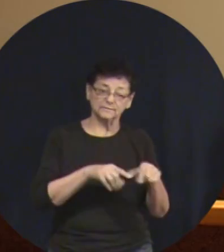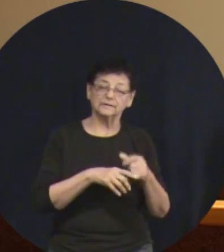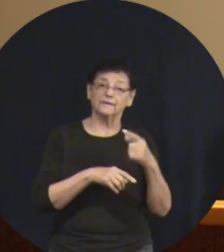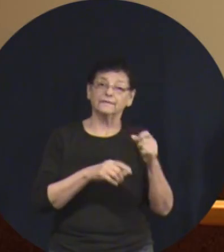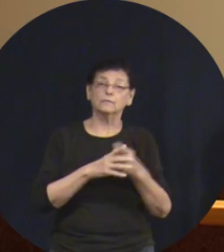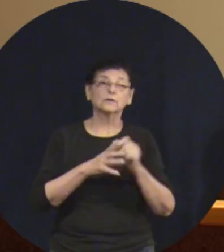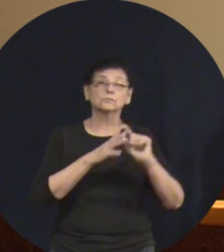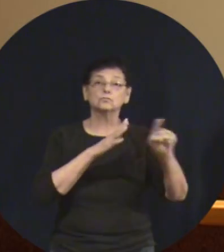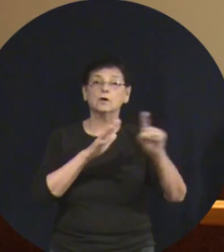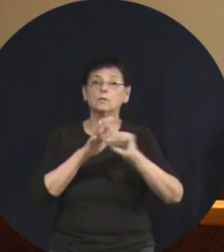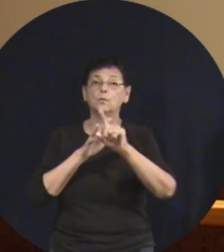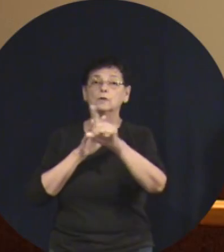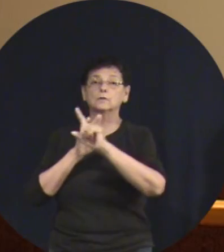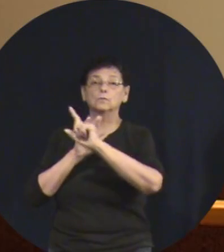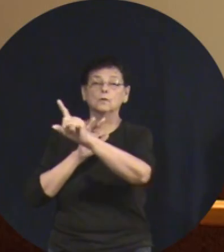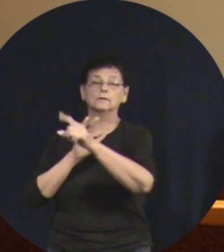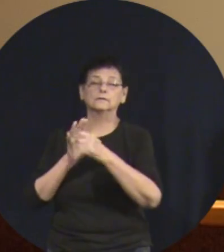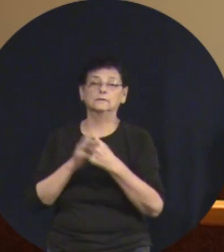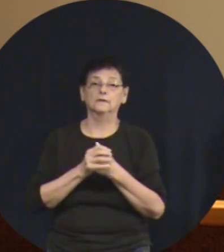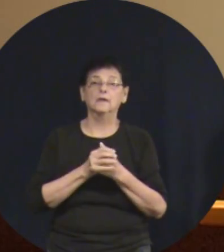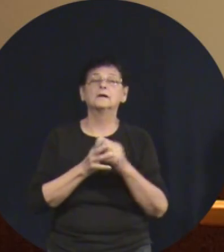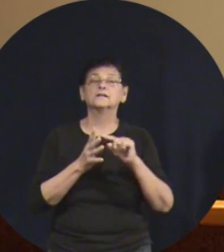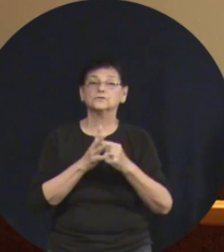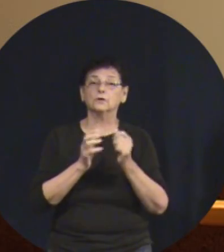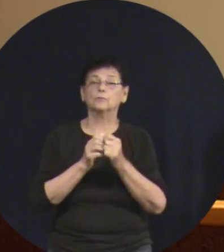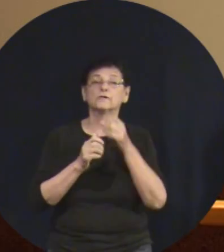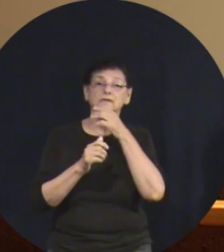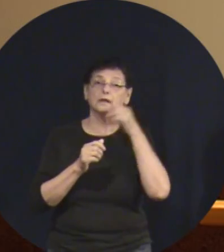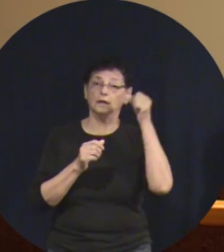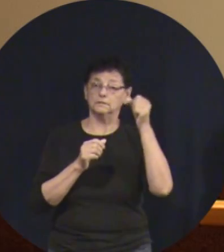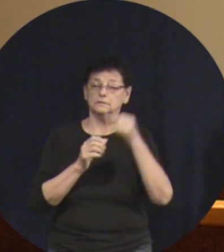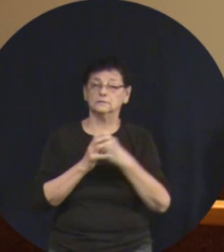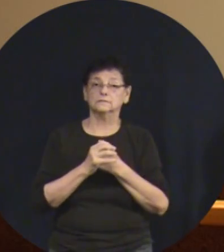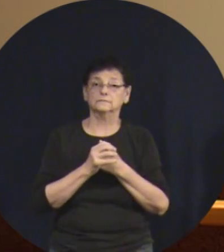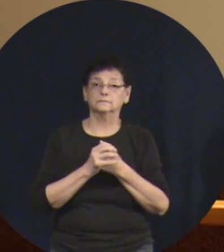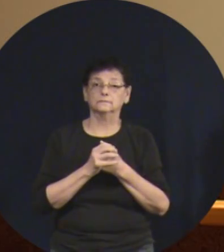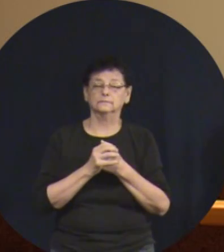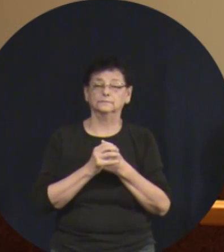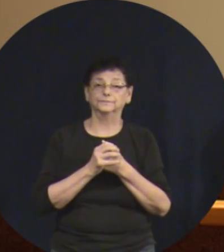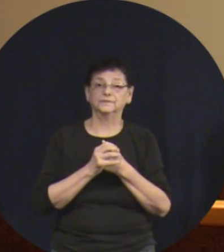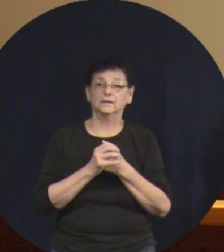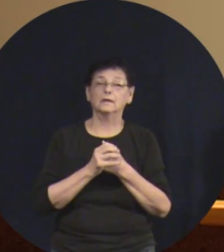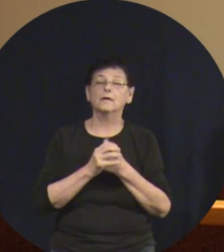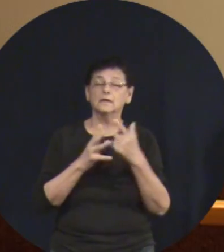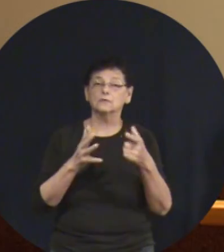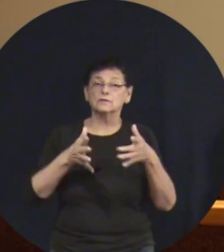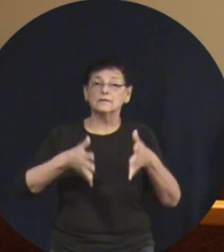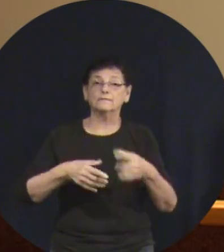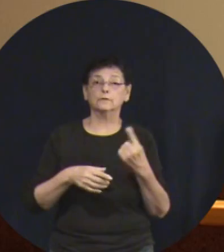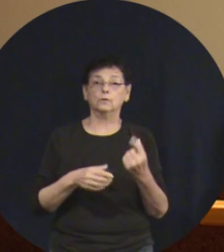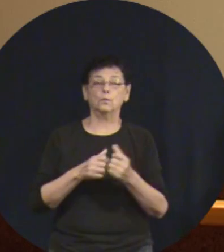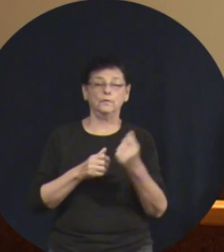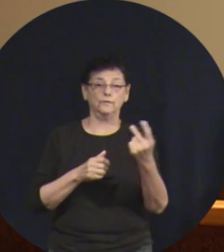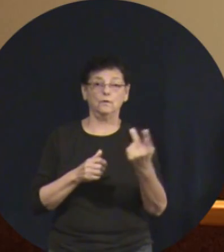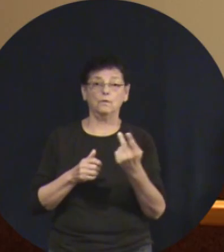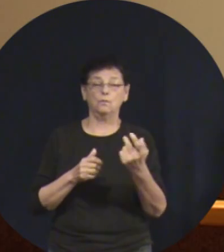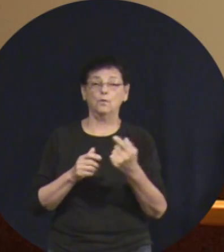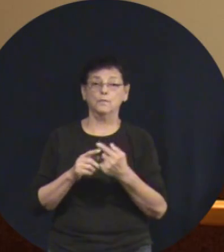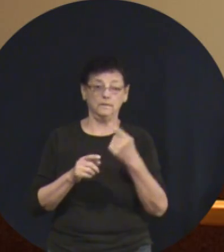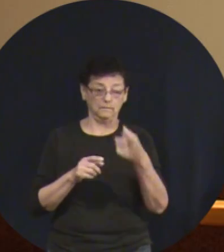response, they went away, one by one, beginning with the elders. So he was left alone with the